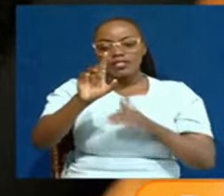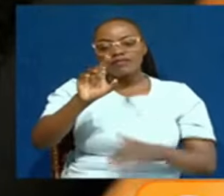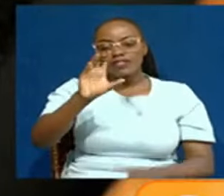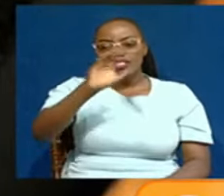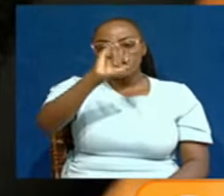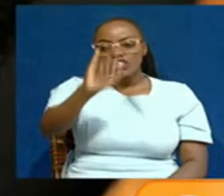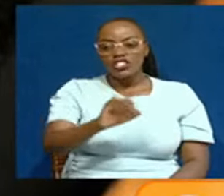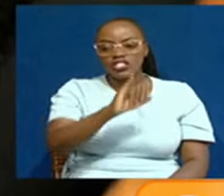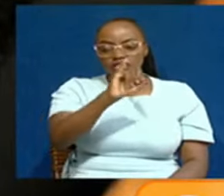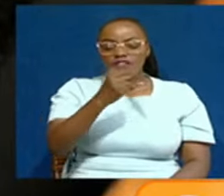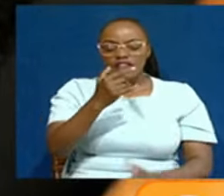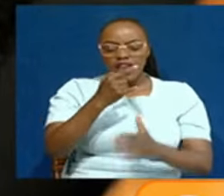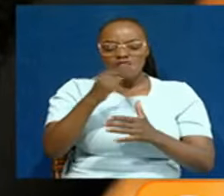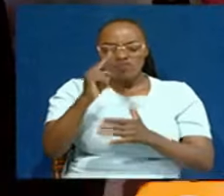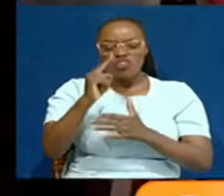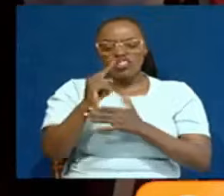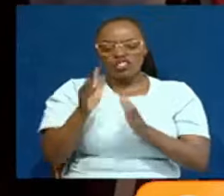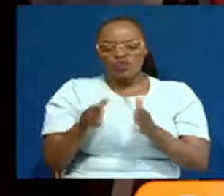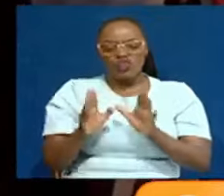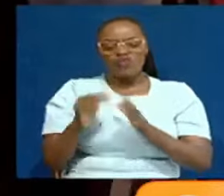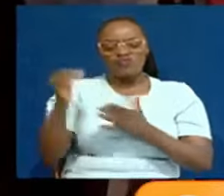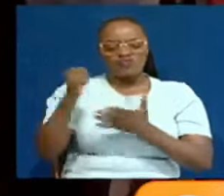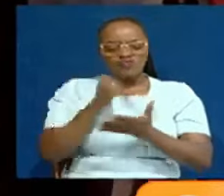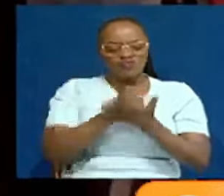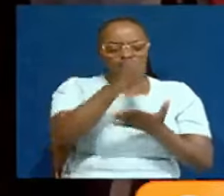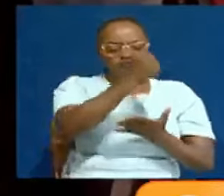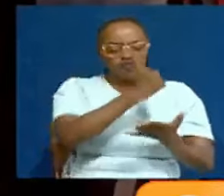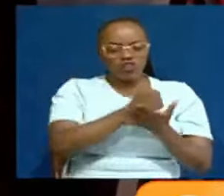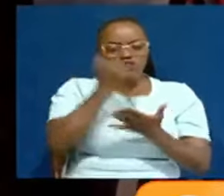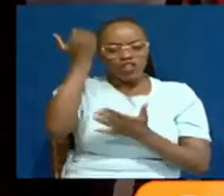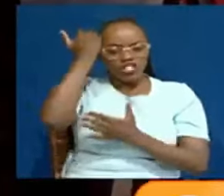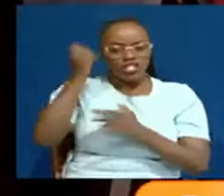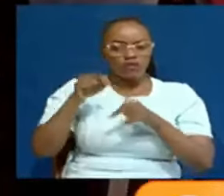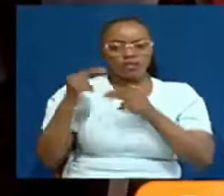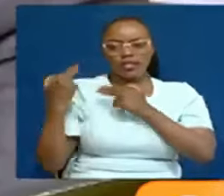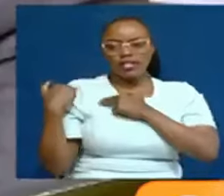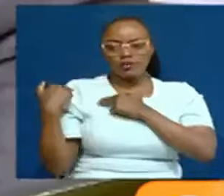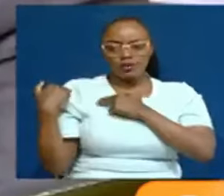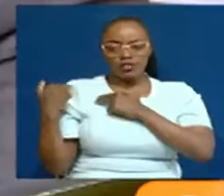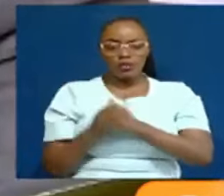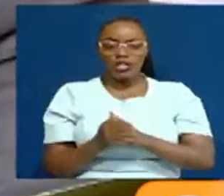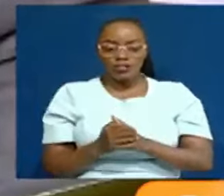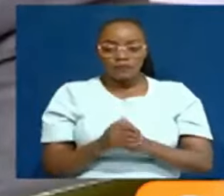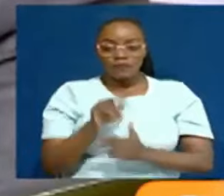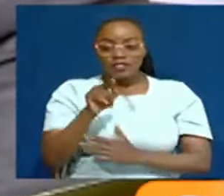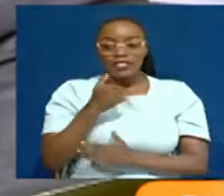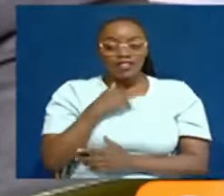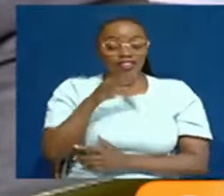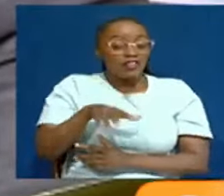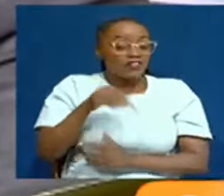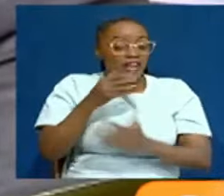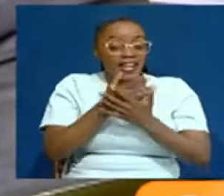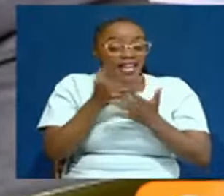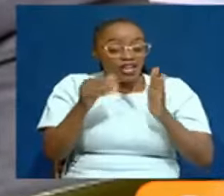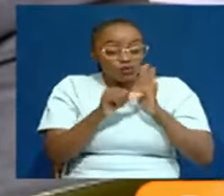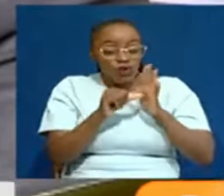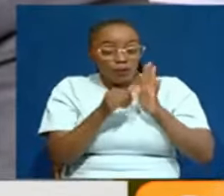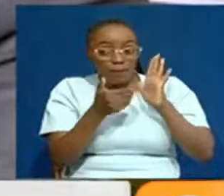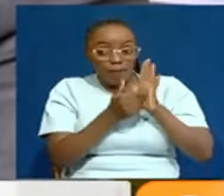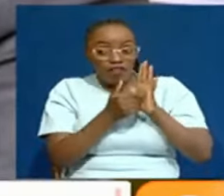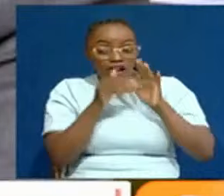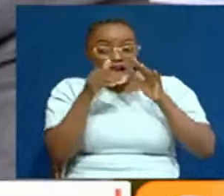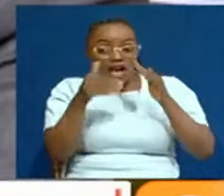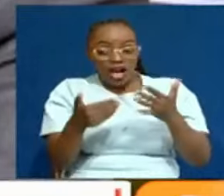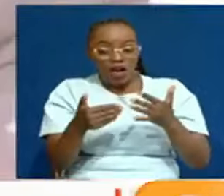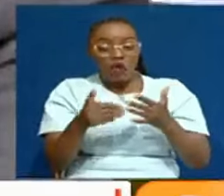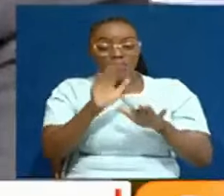Justice lawfully empaneled the bench to preside over the matter. In this case, we do not find any fault in the Honorable